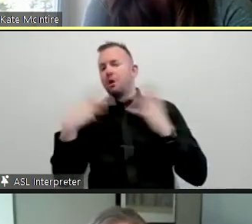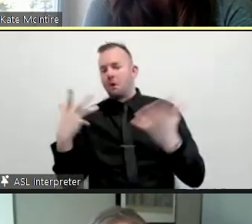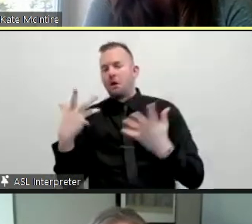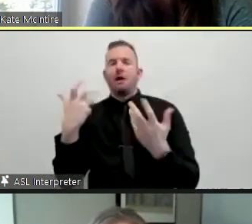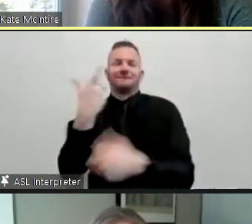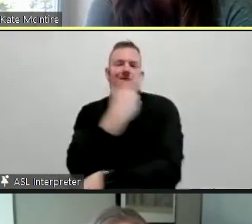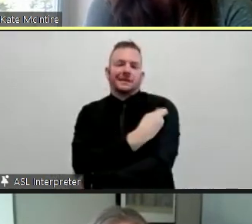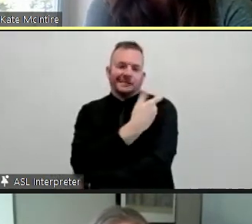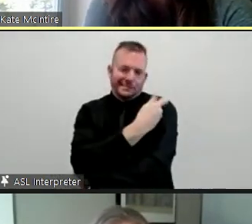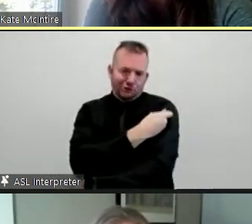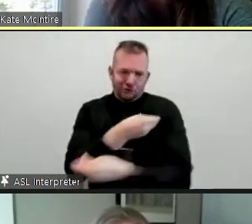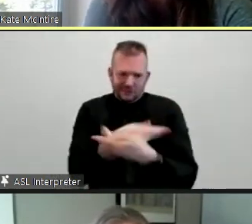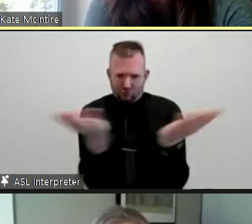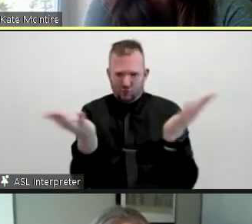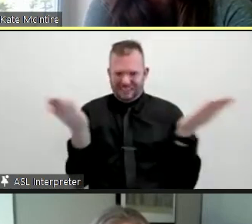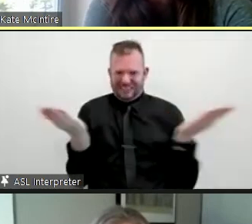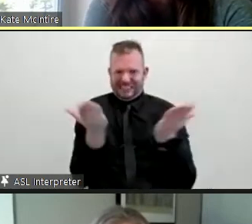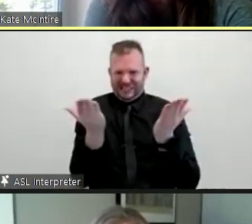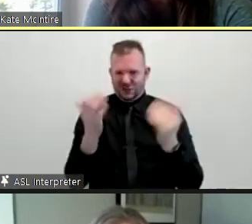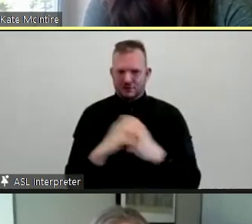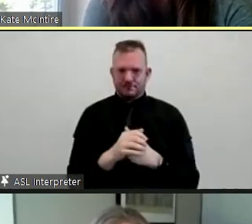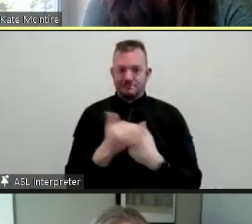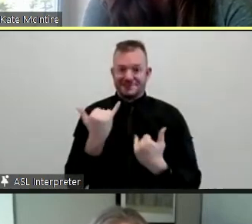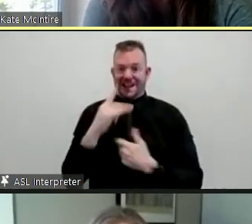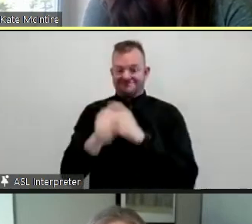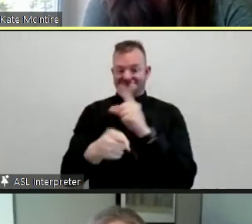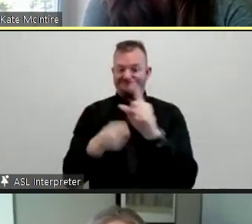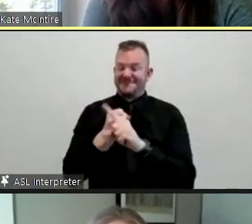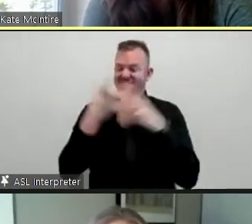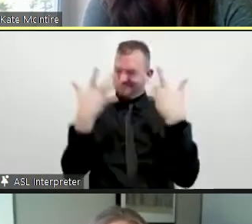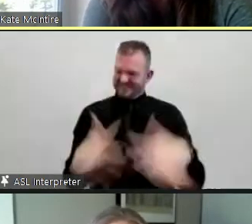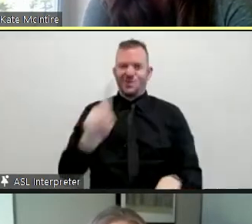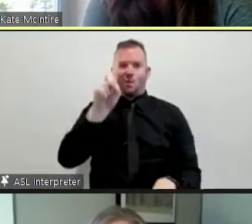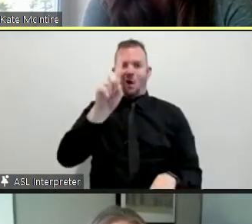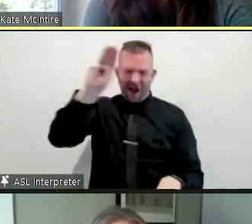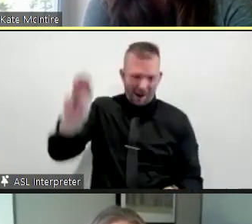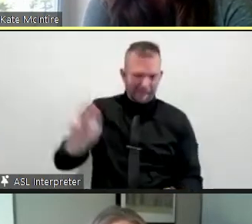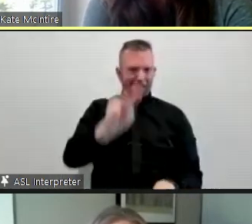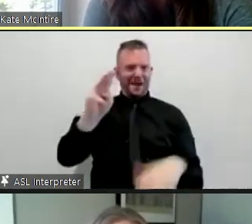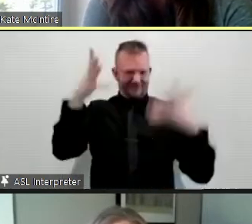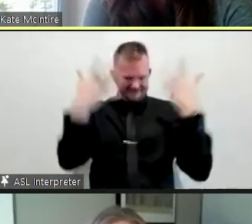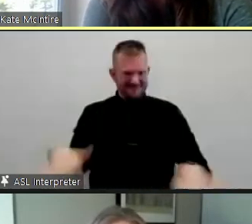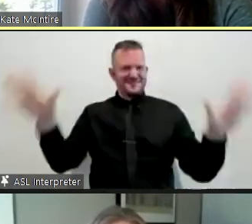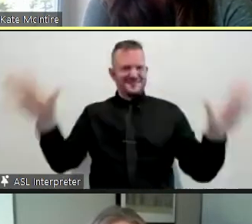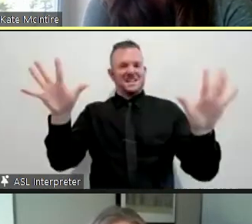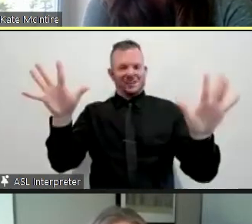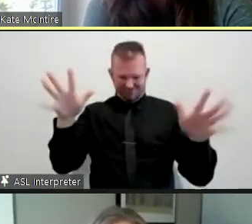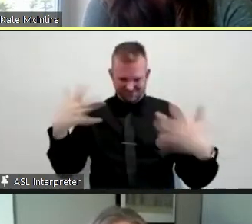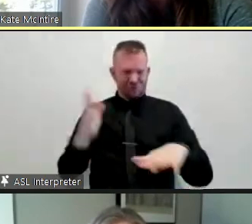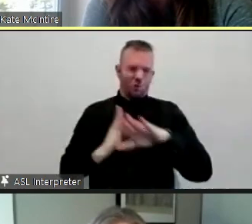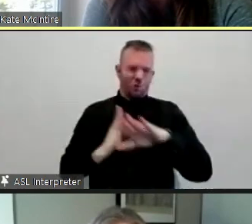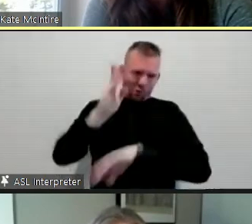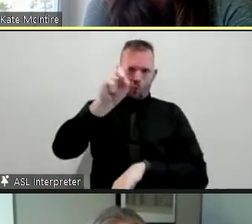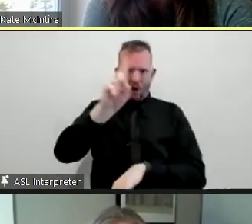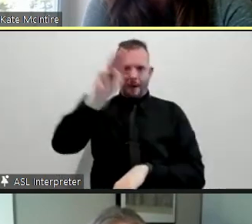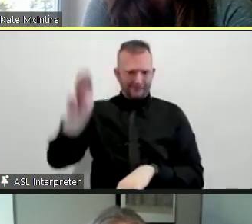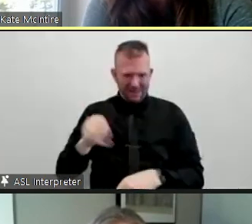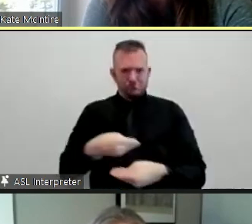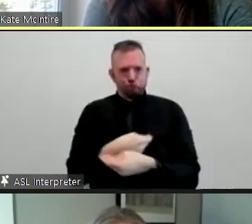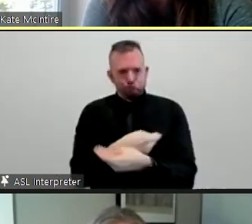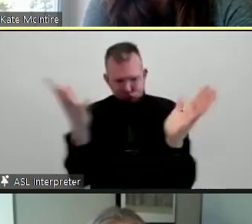have reached our 1 million mark. We have now administered over 1 million cumulative doses across the